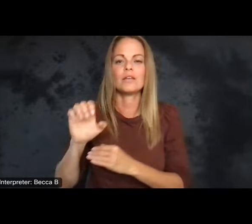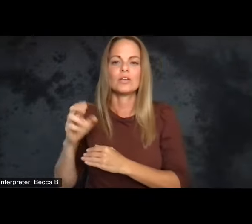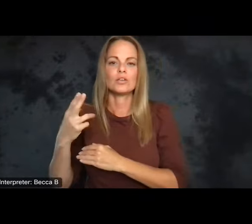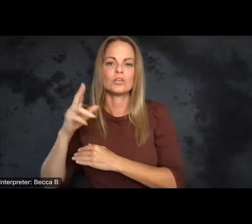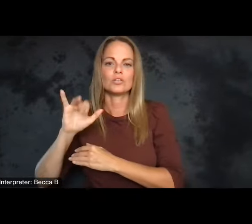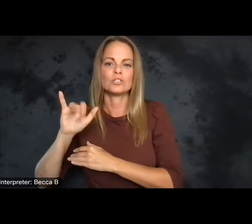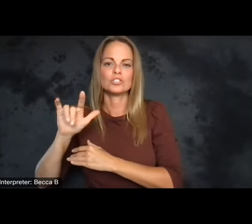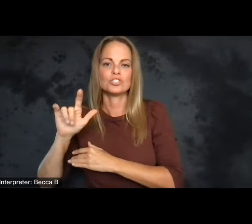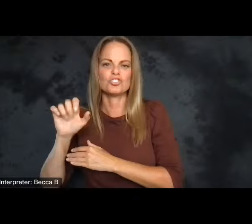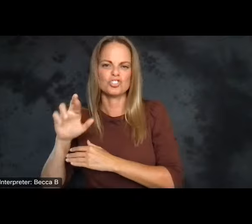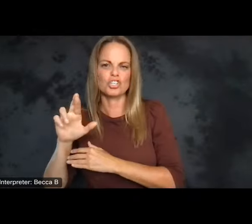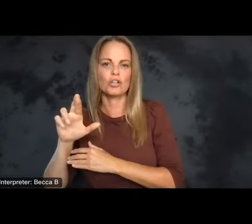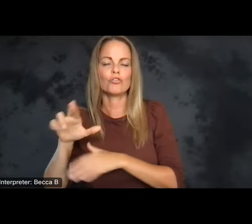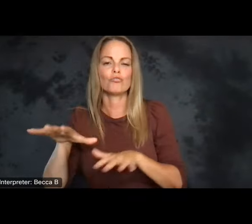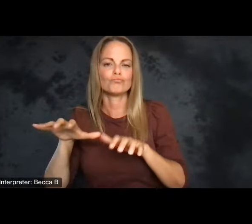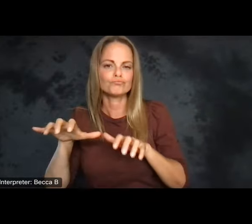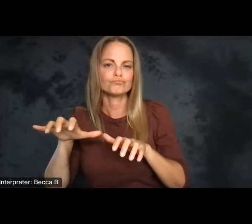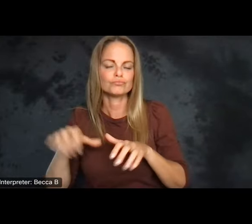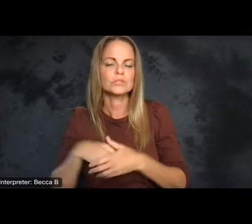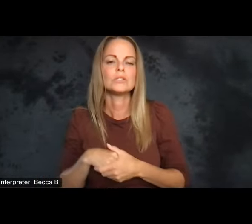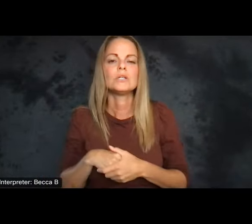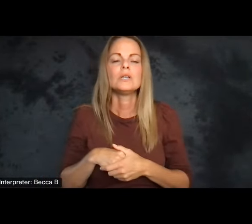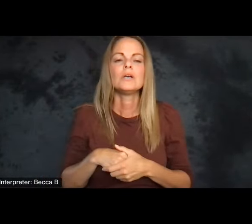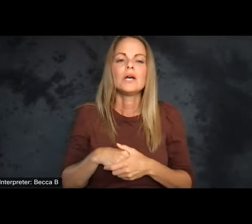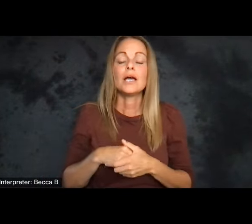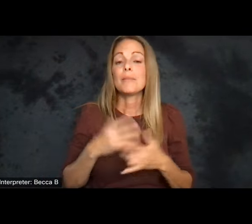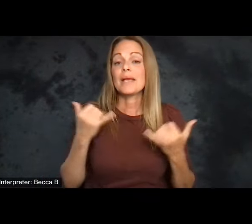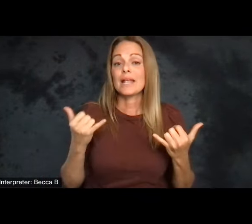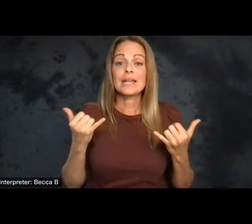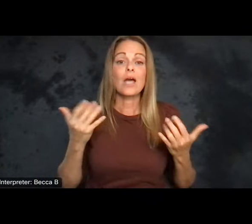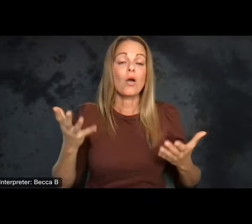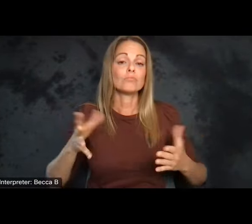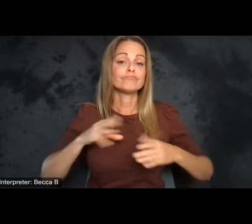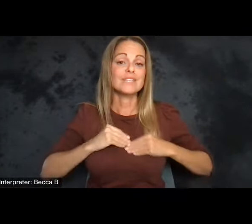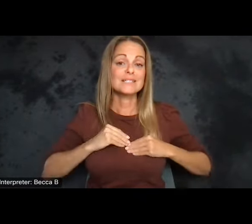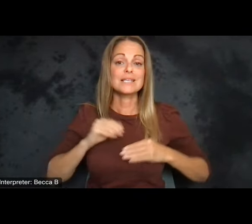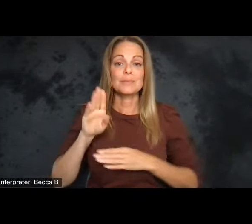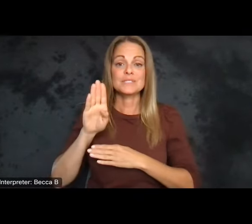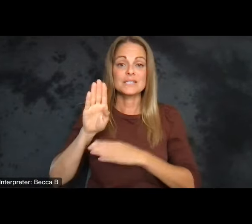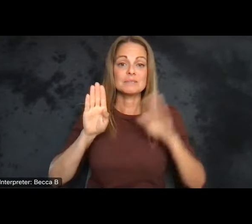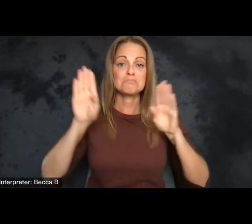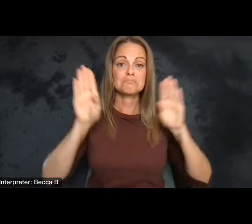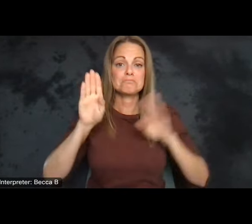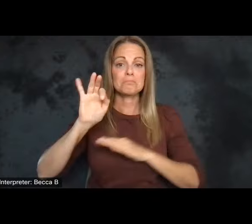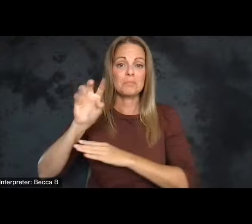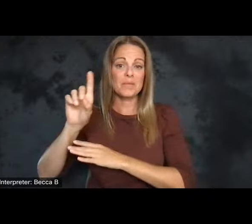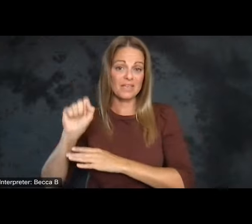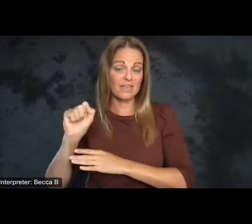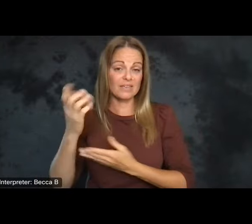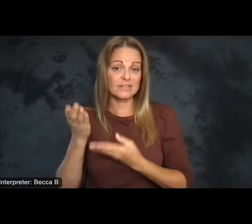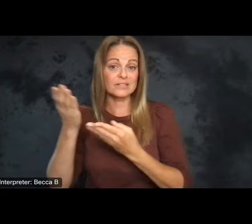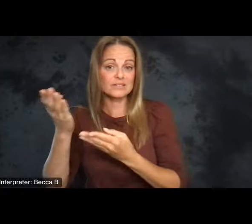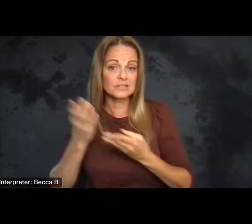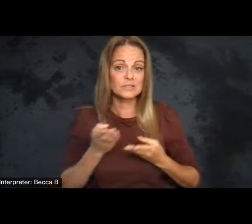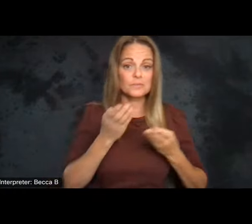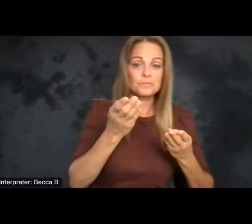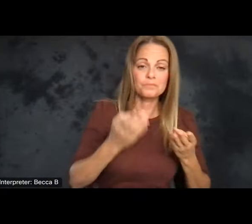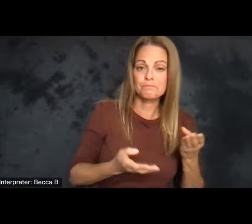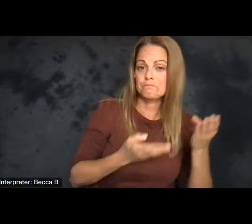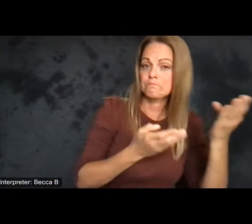are moving forward and getting ready to go out for bid. At this time, we're just finishing up the specifications and scope with our